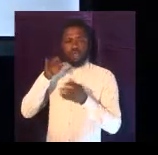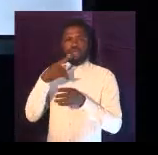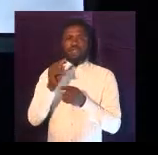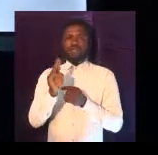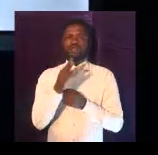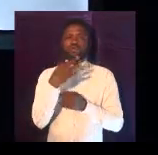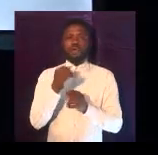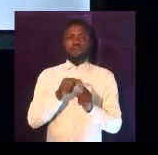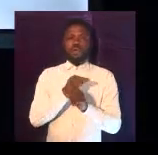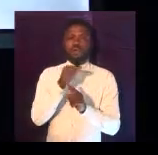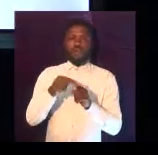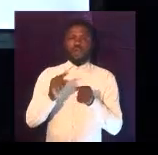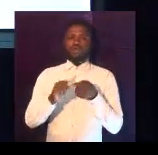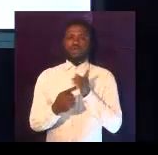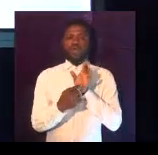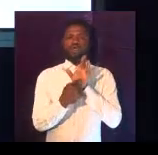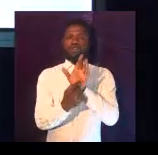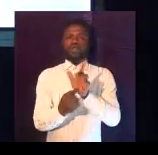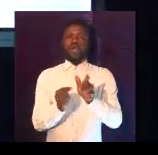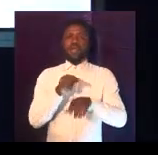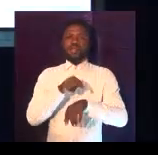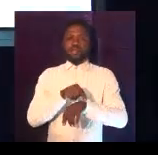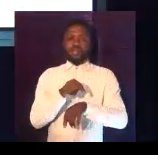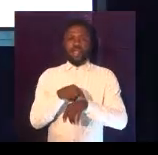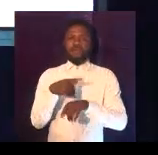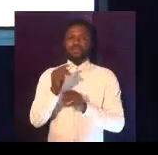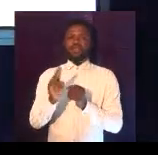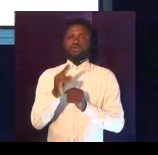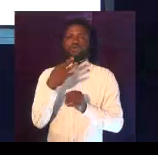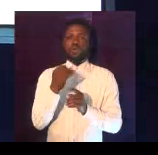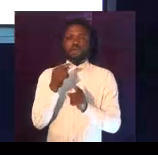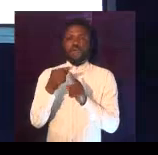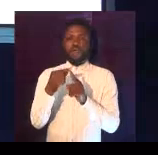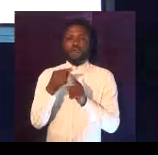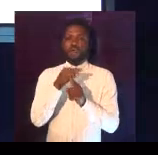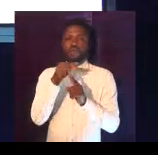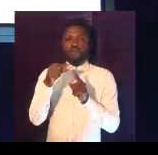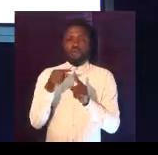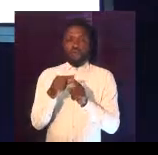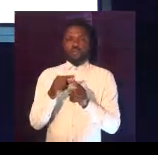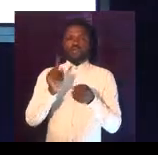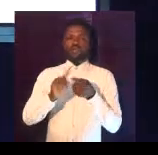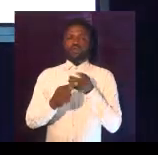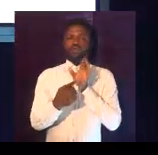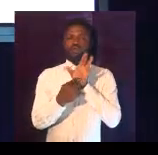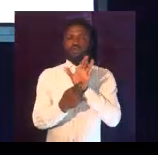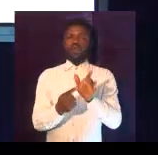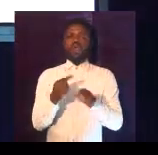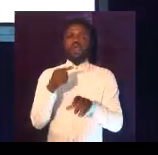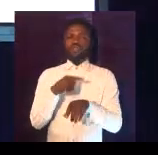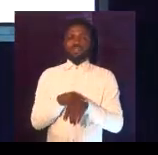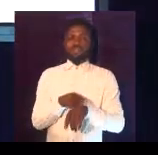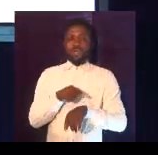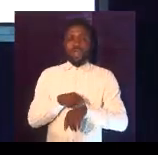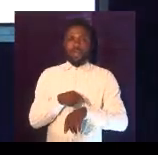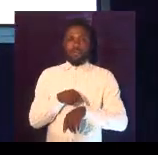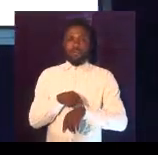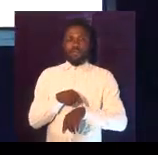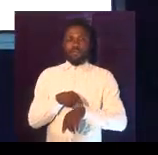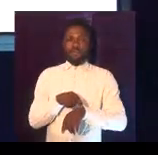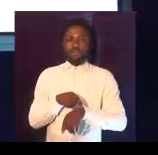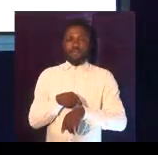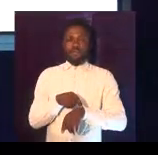will study the use of when to show time. The use of when to show time.